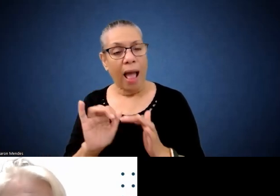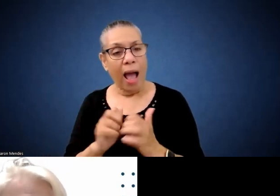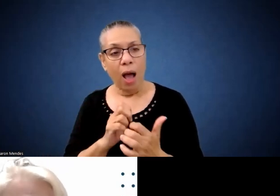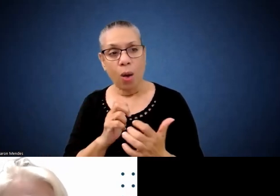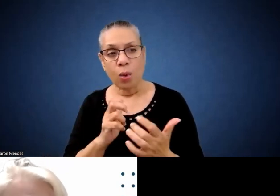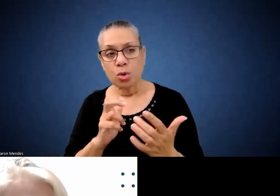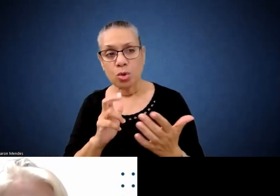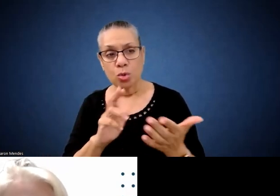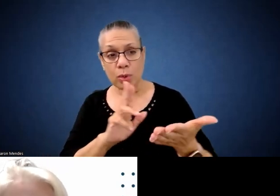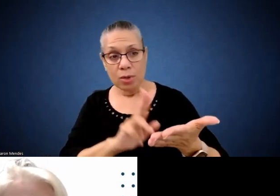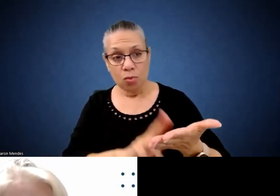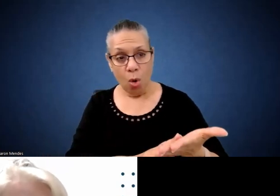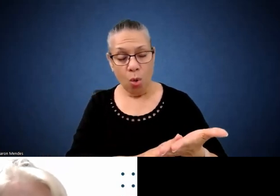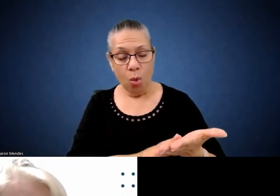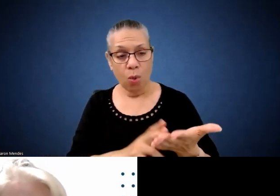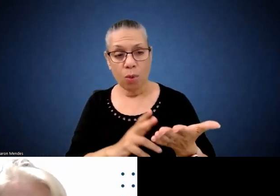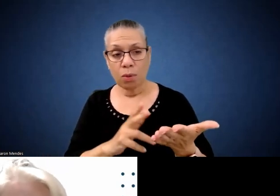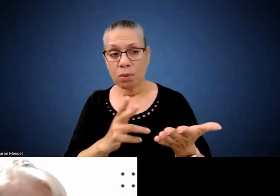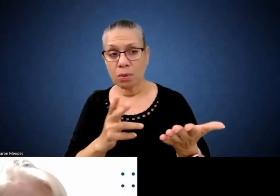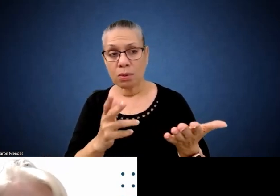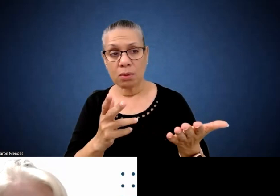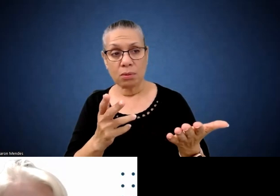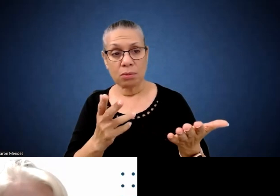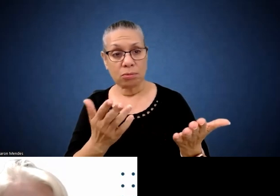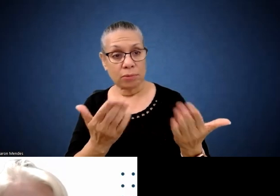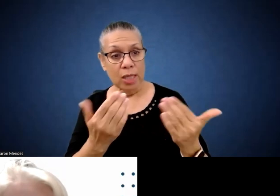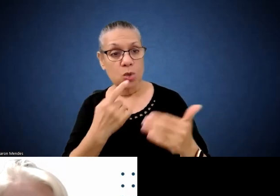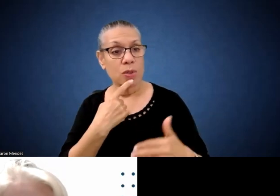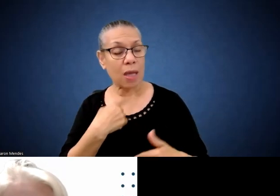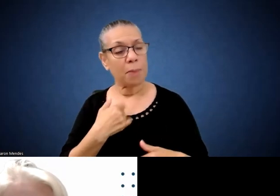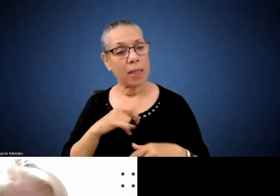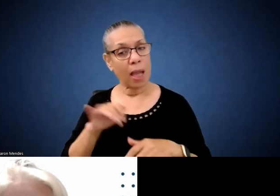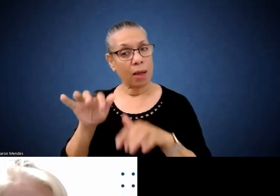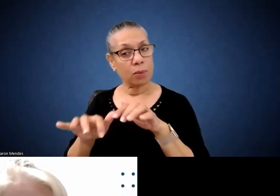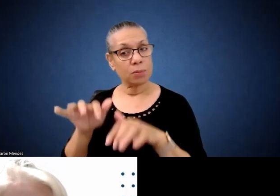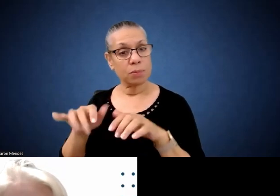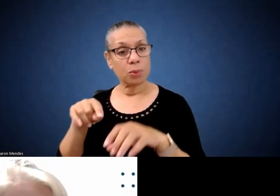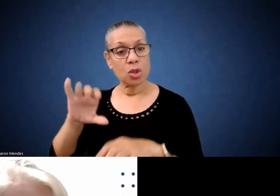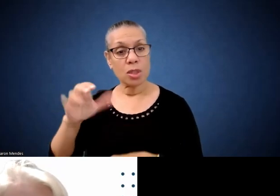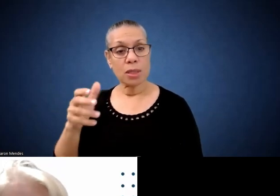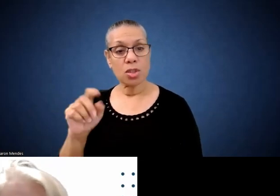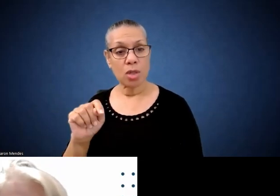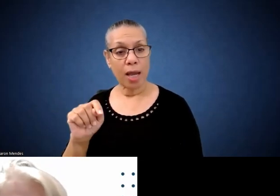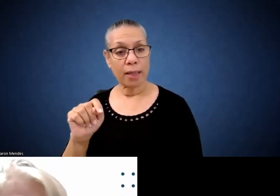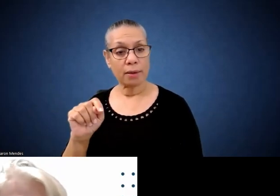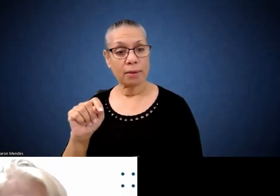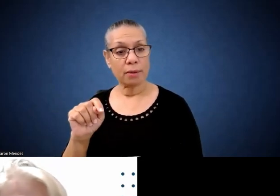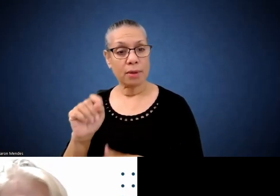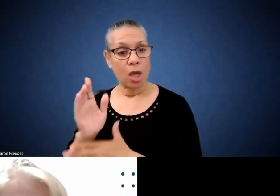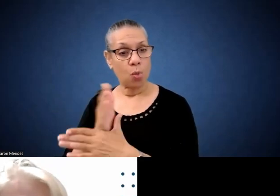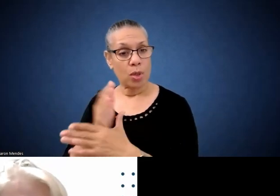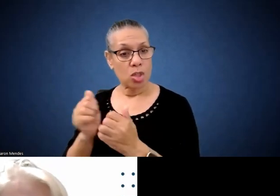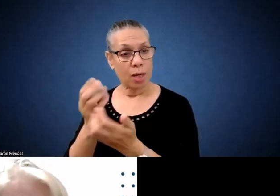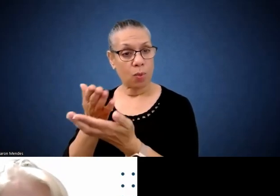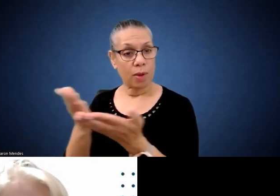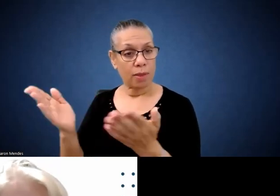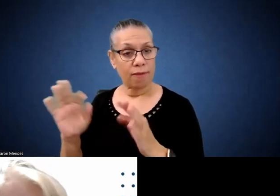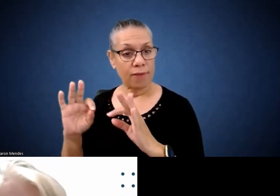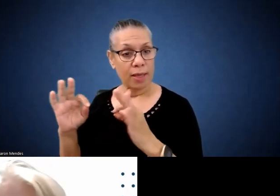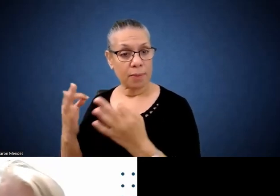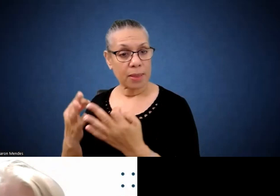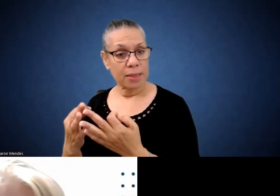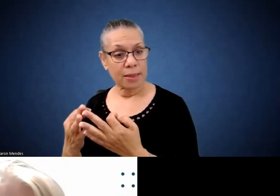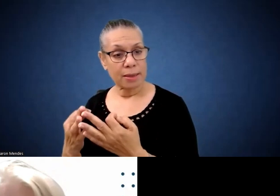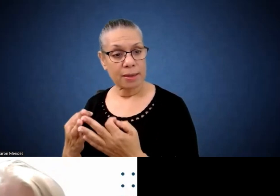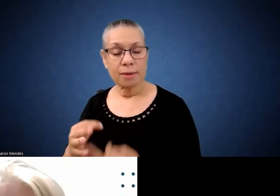enroll, is there something you can tell me I can put in the chat right now and we could also forward to them? Yeah, sure. Why don't I